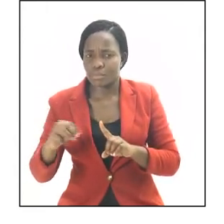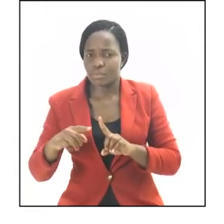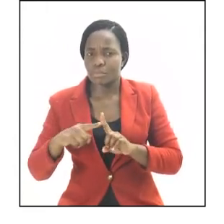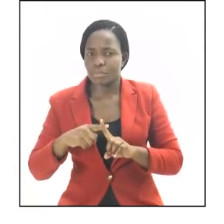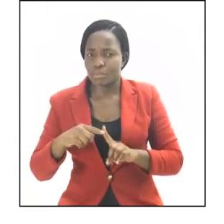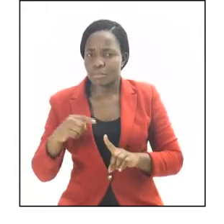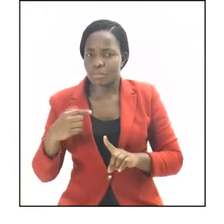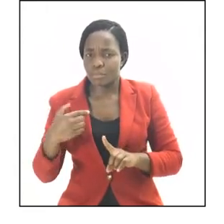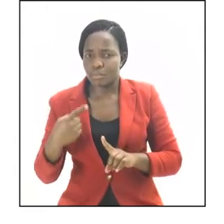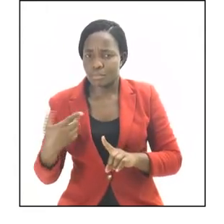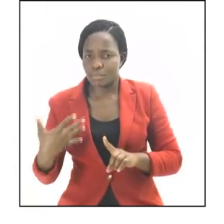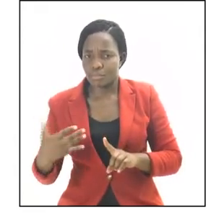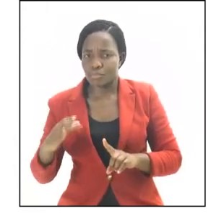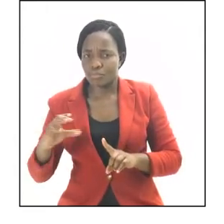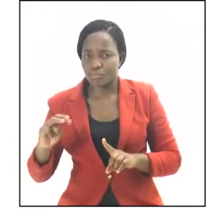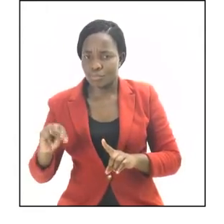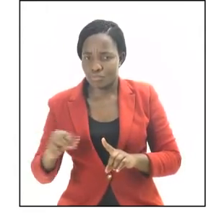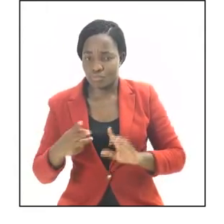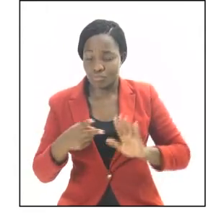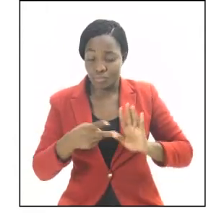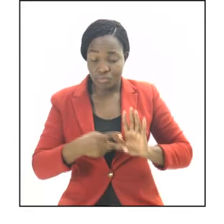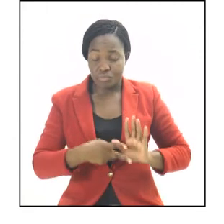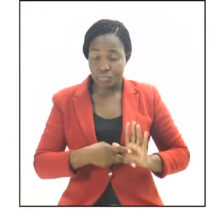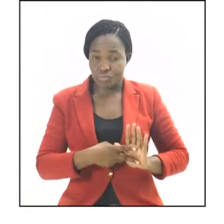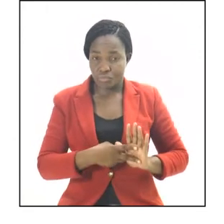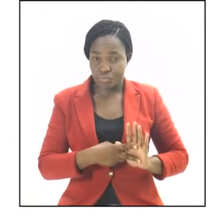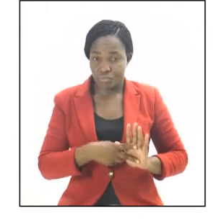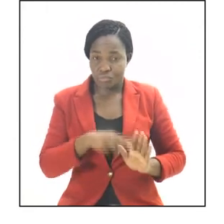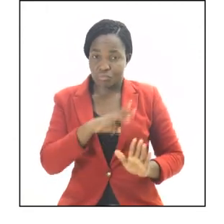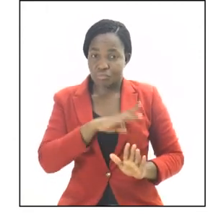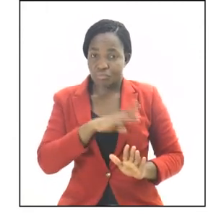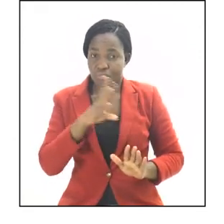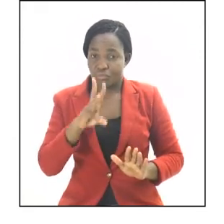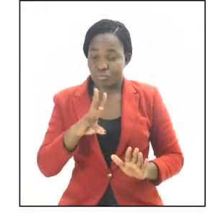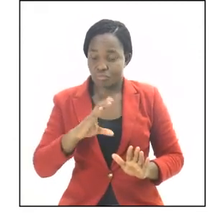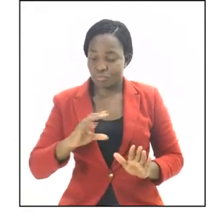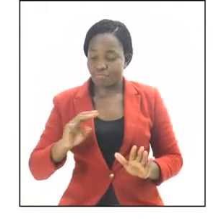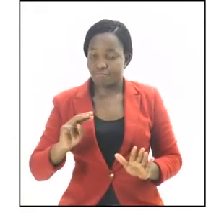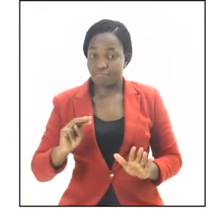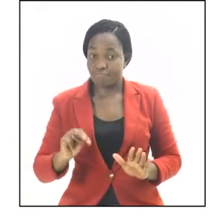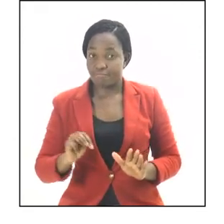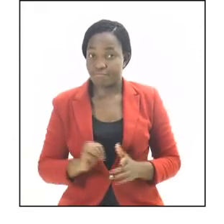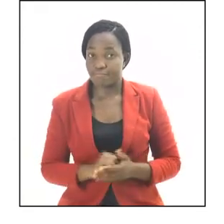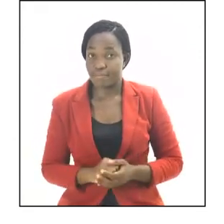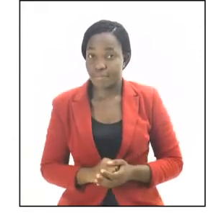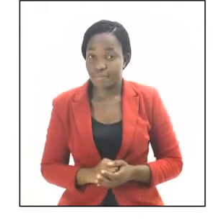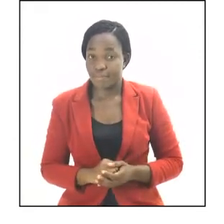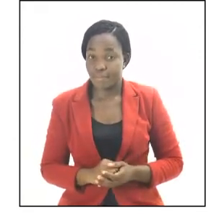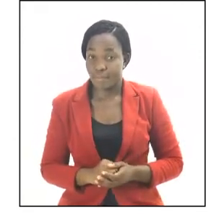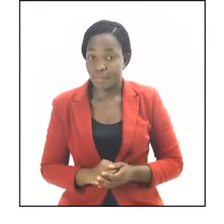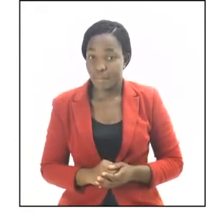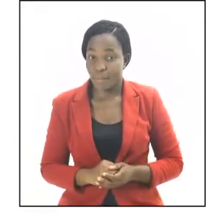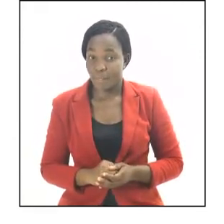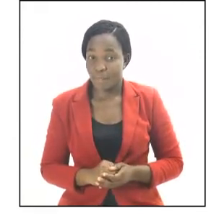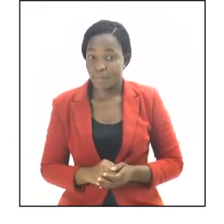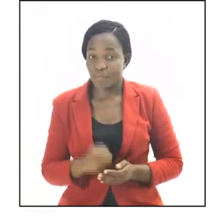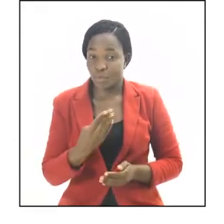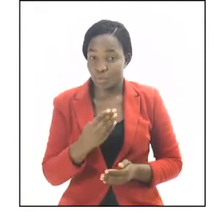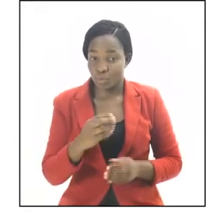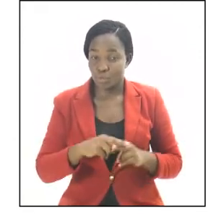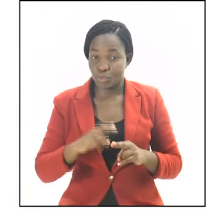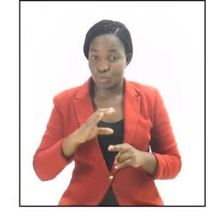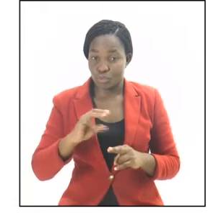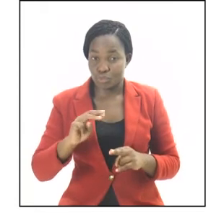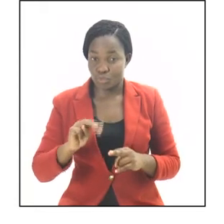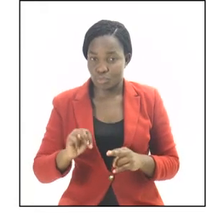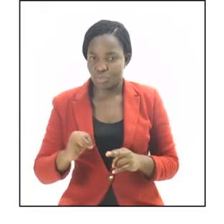plus 15 centimeters, which adds up to 36 centimeters. The unit is centimeters because